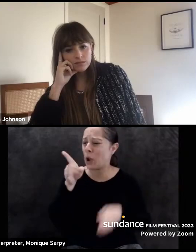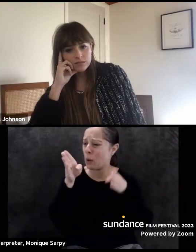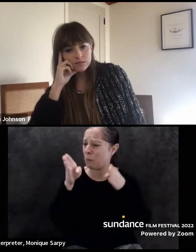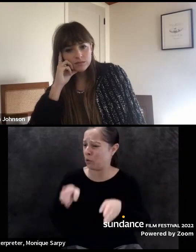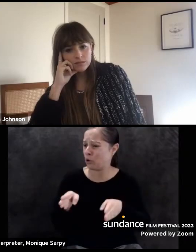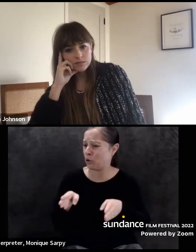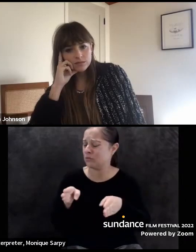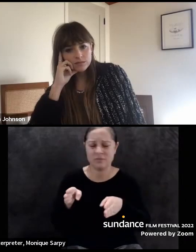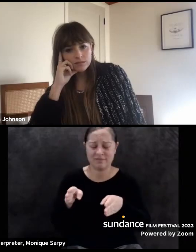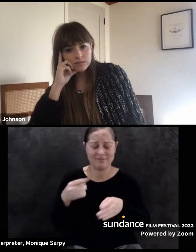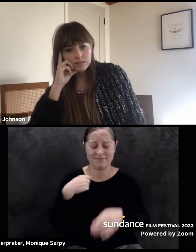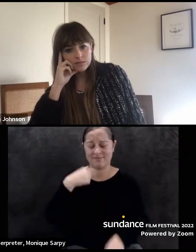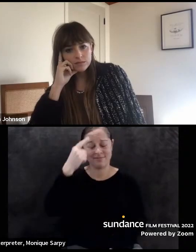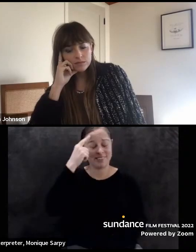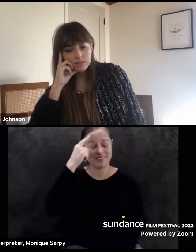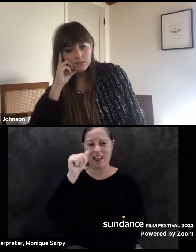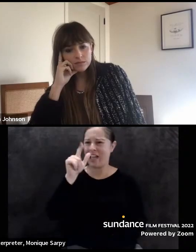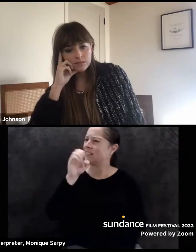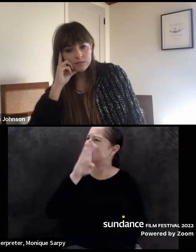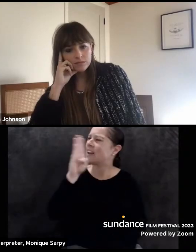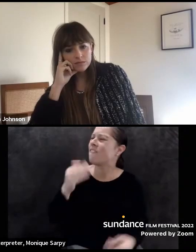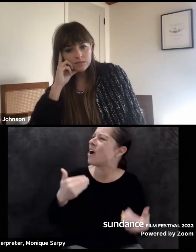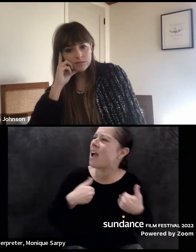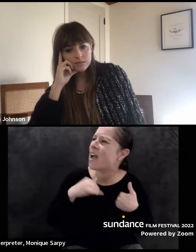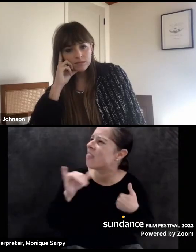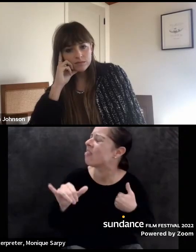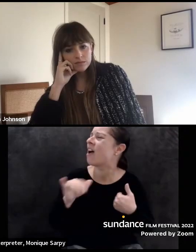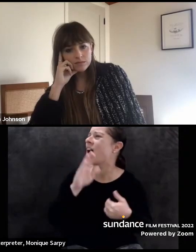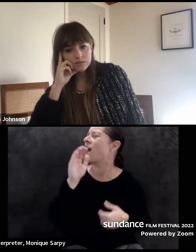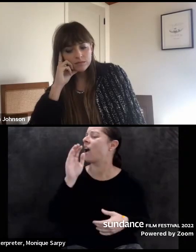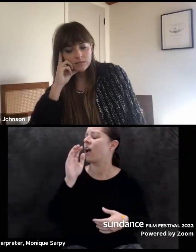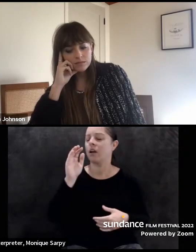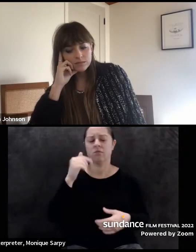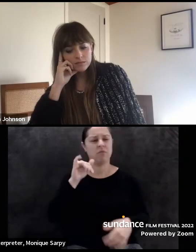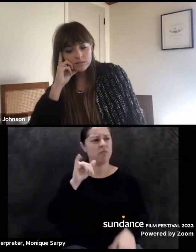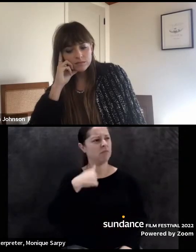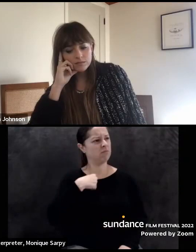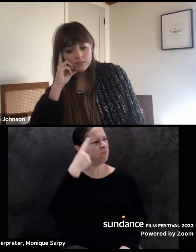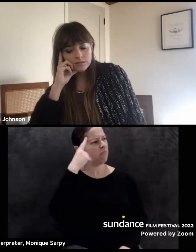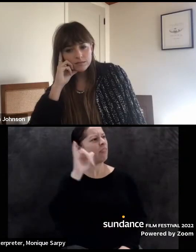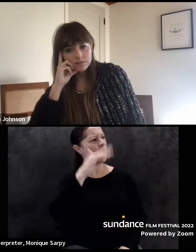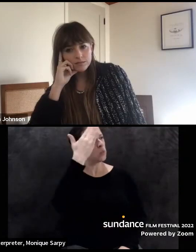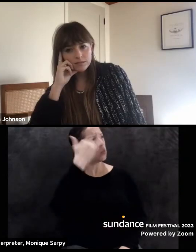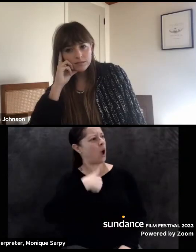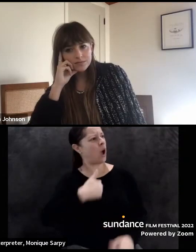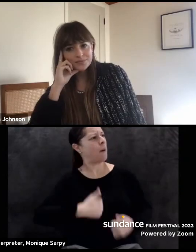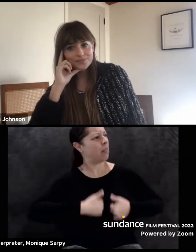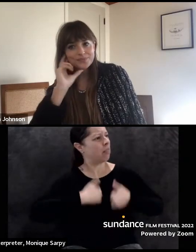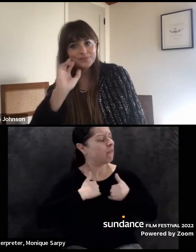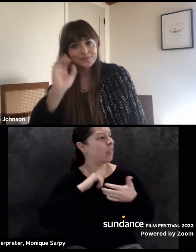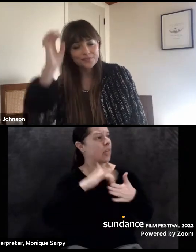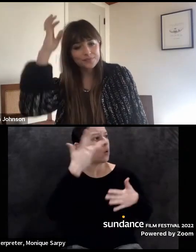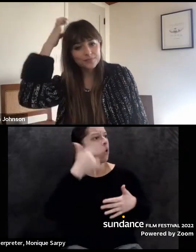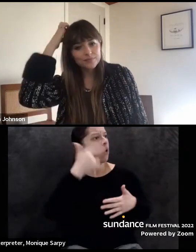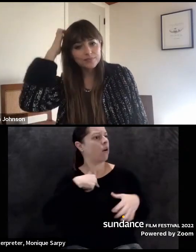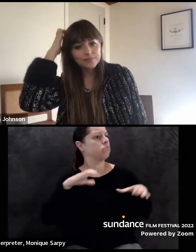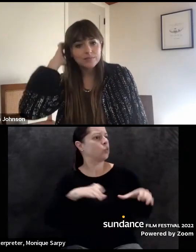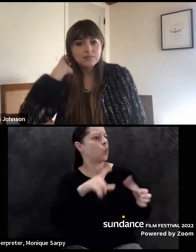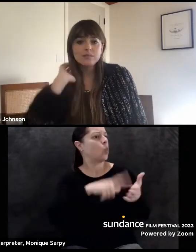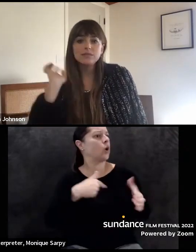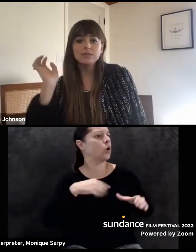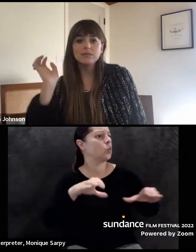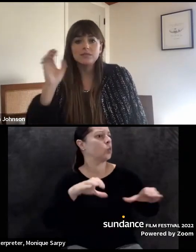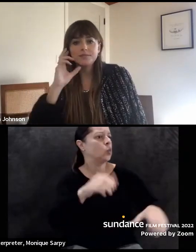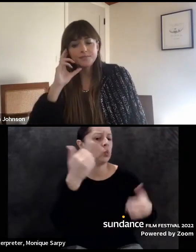Alice, and then as I started to cry, I started to remind myself, well, that's why I'm living. That's why I'm getting to do what I do today. That's